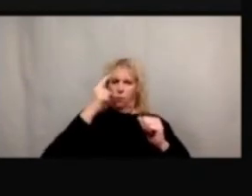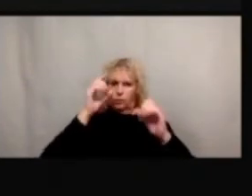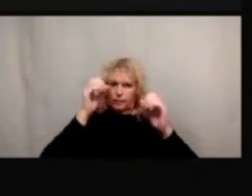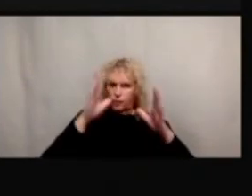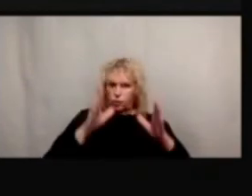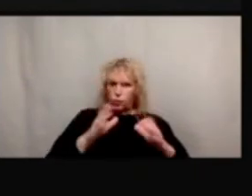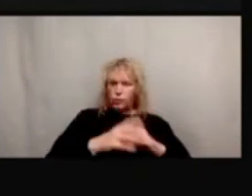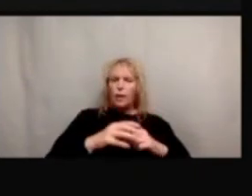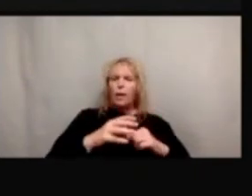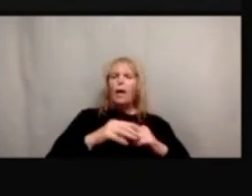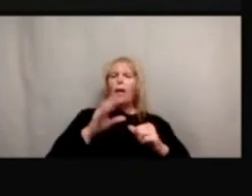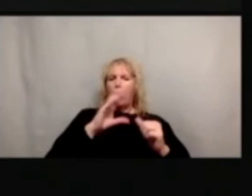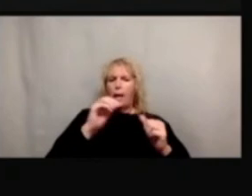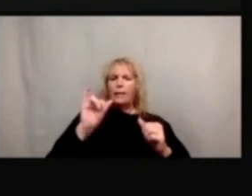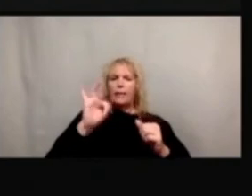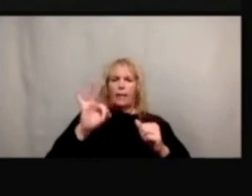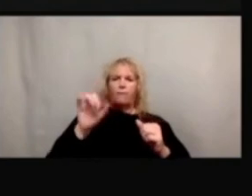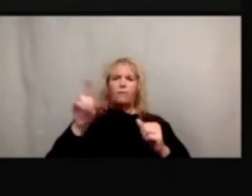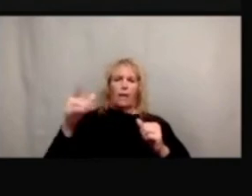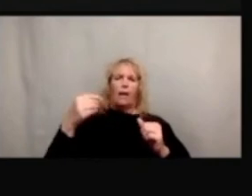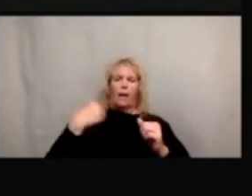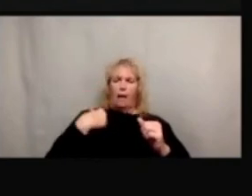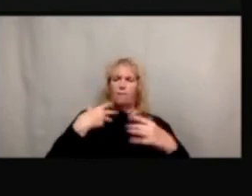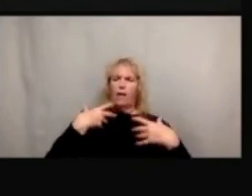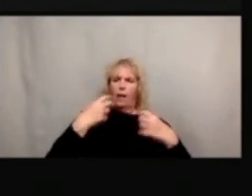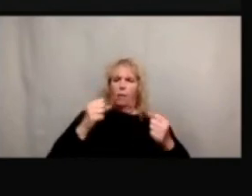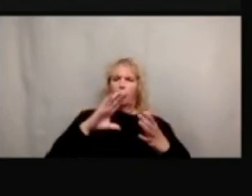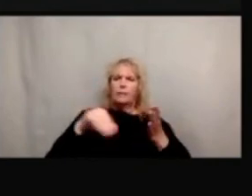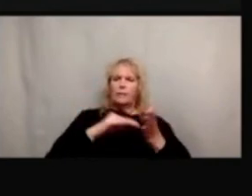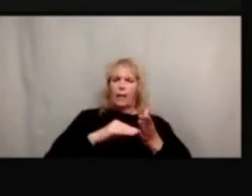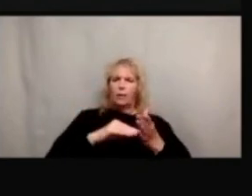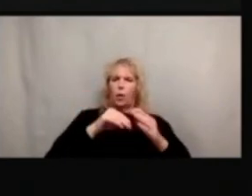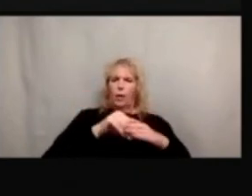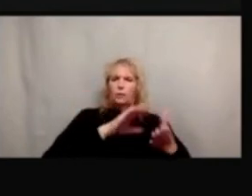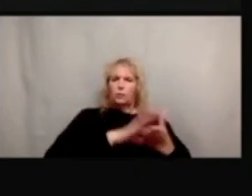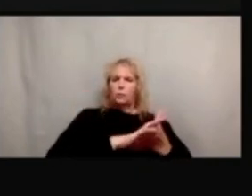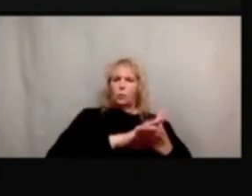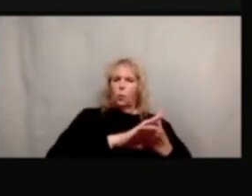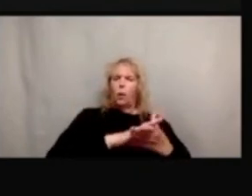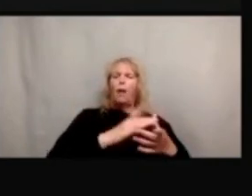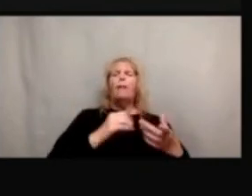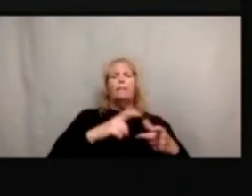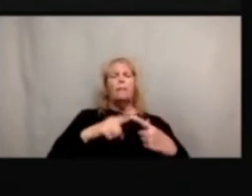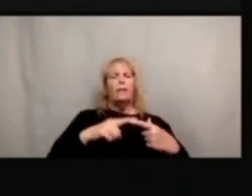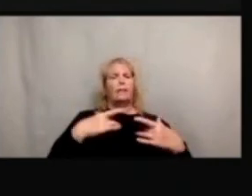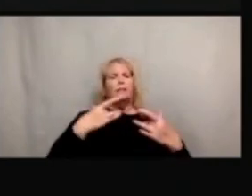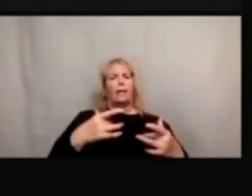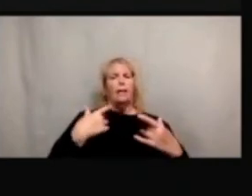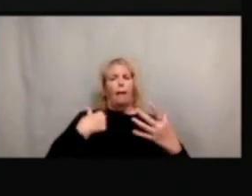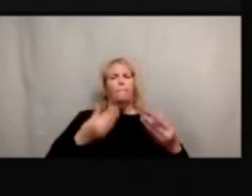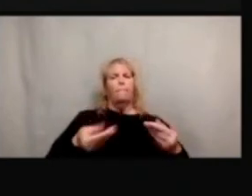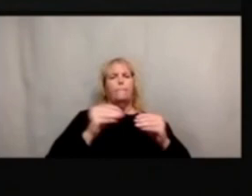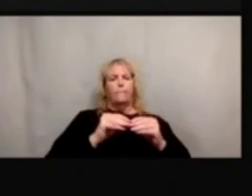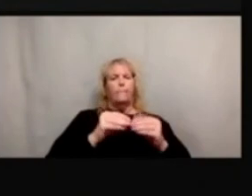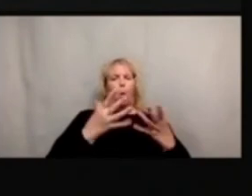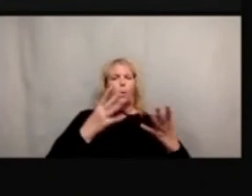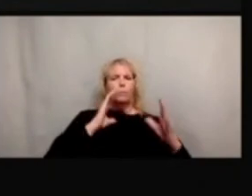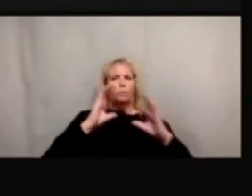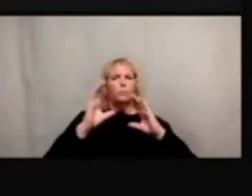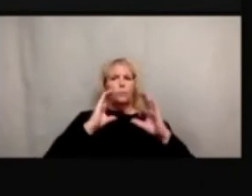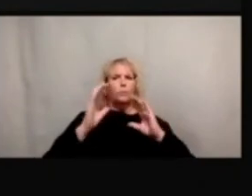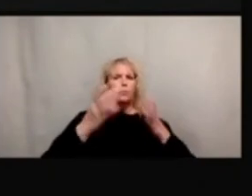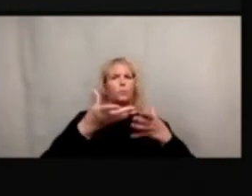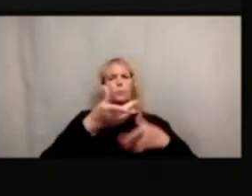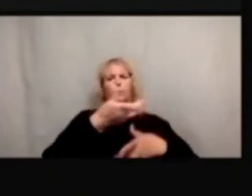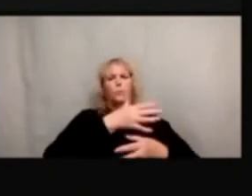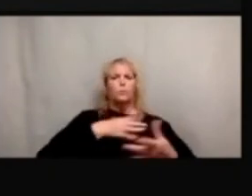center co-located within the school, that there's greater communication and interaction between those different entities,